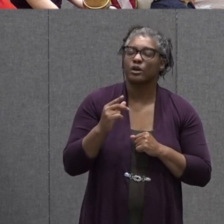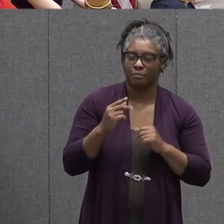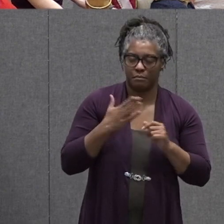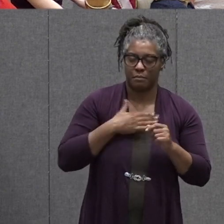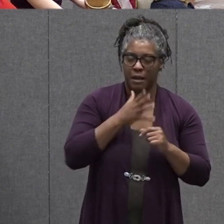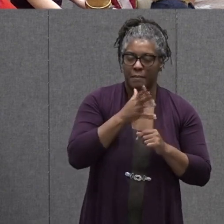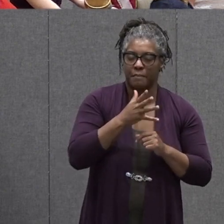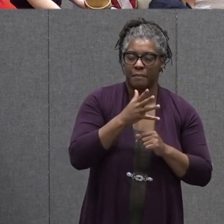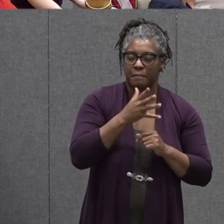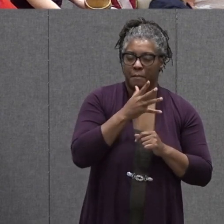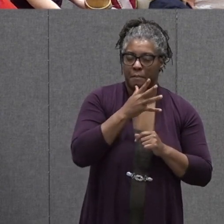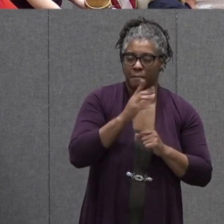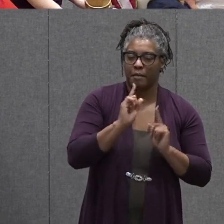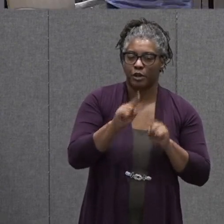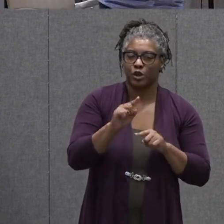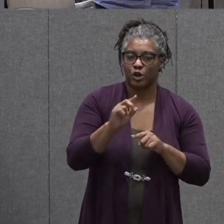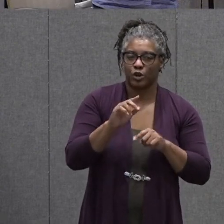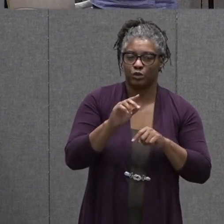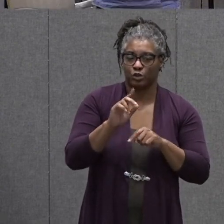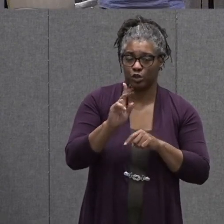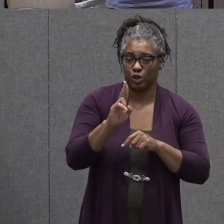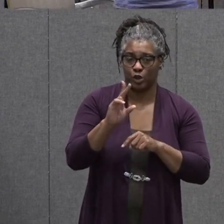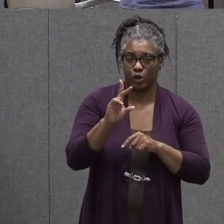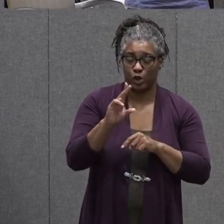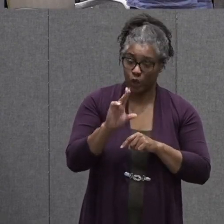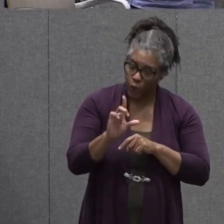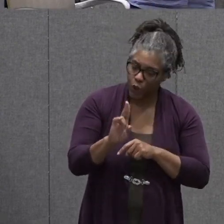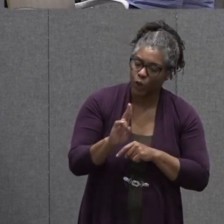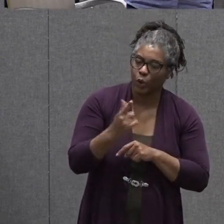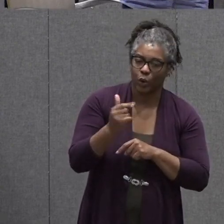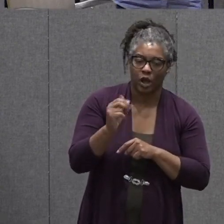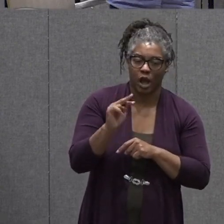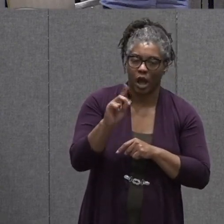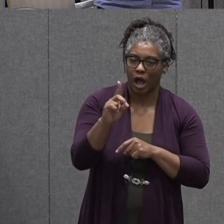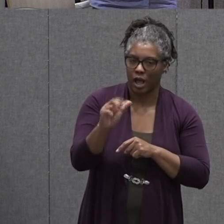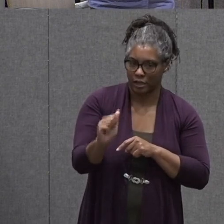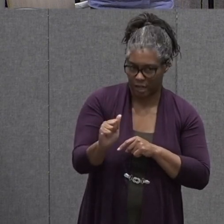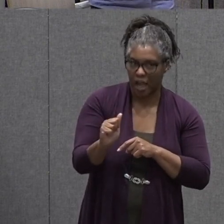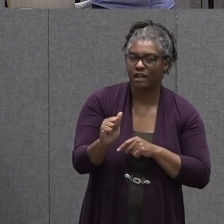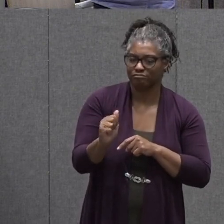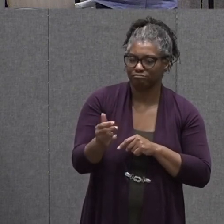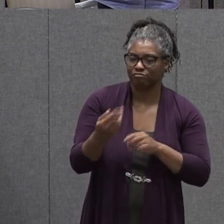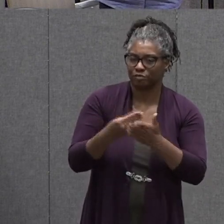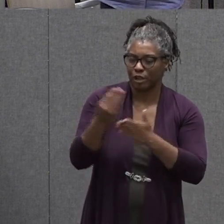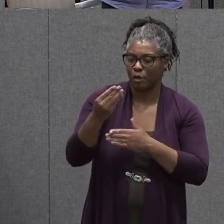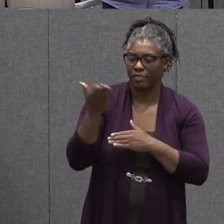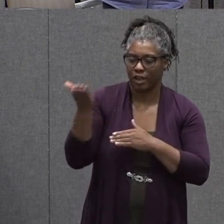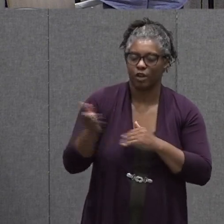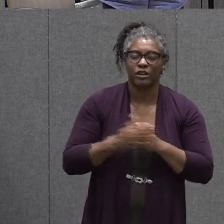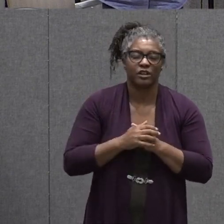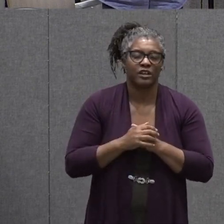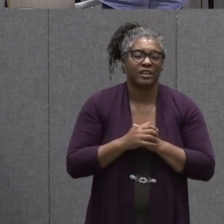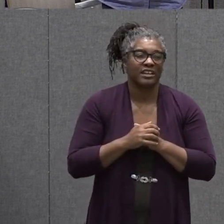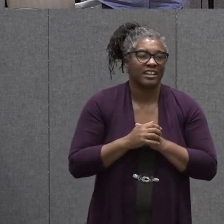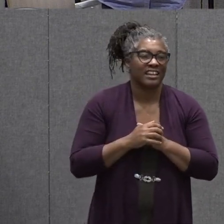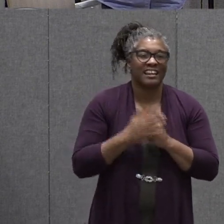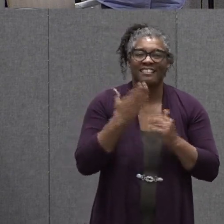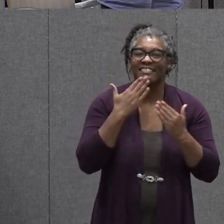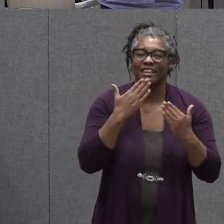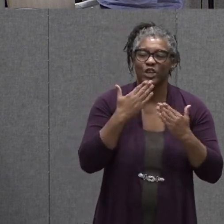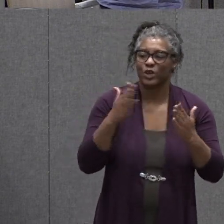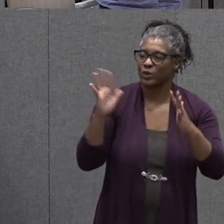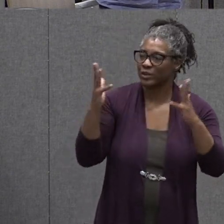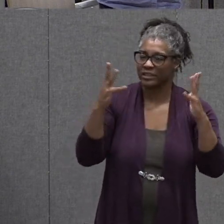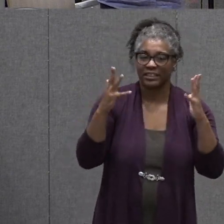just amazing? We're so glad to have Mr. Palmer here. Thank you so much. And thank all of you for coming